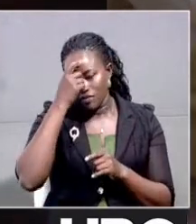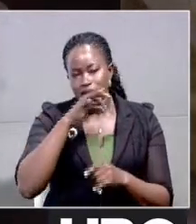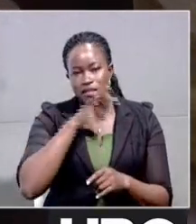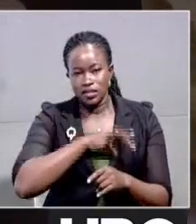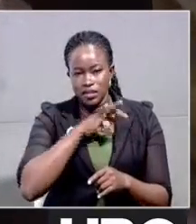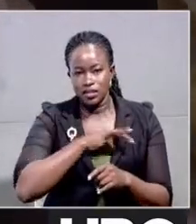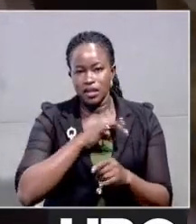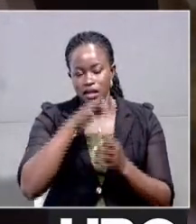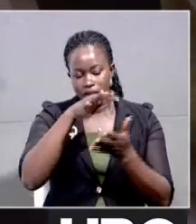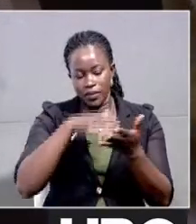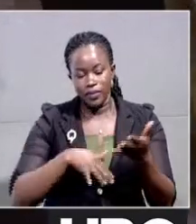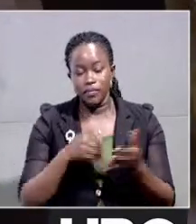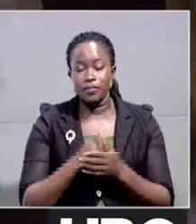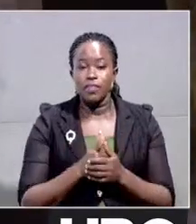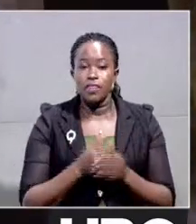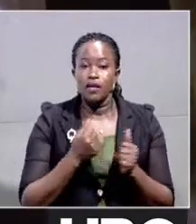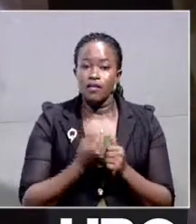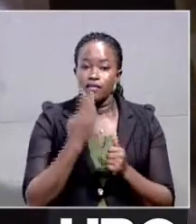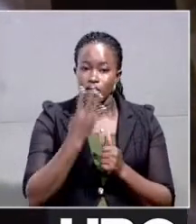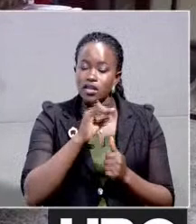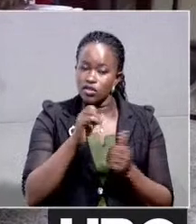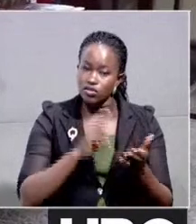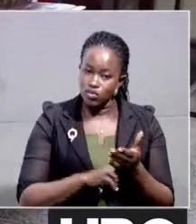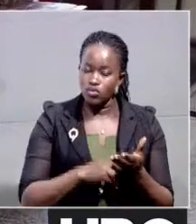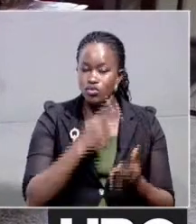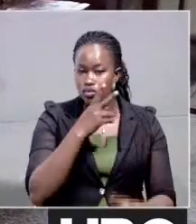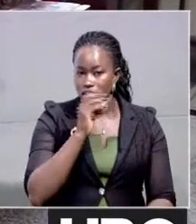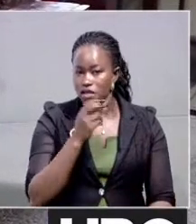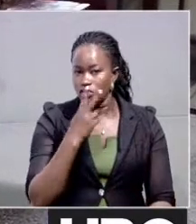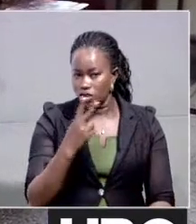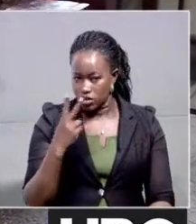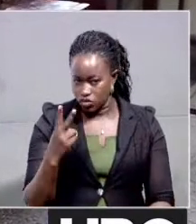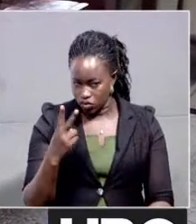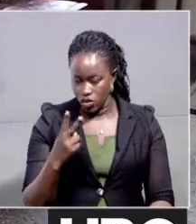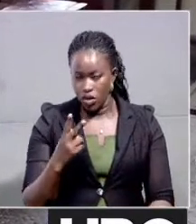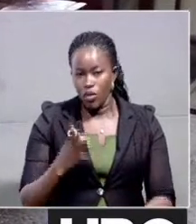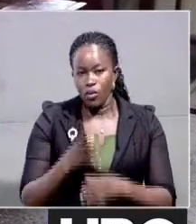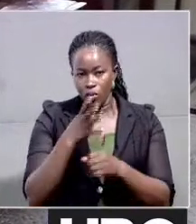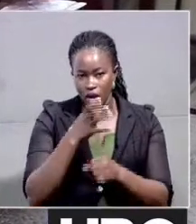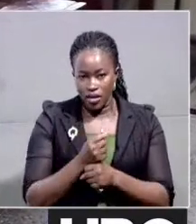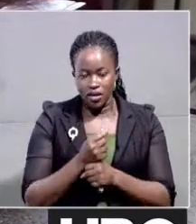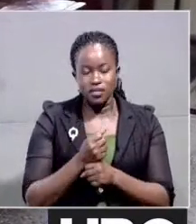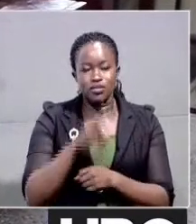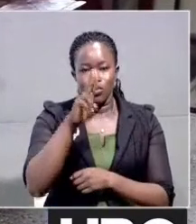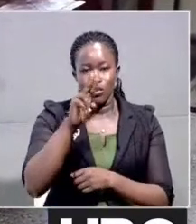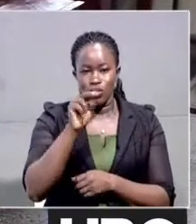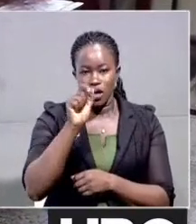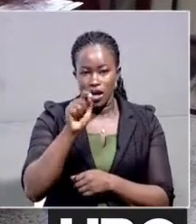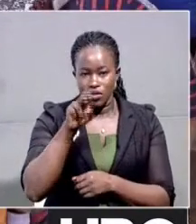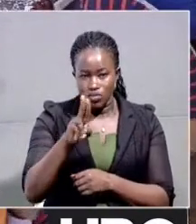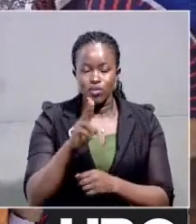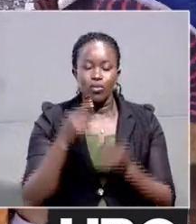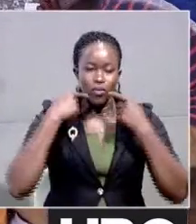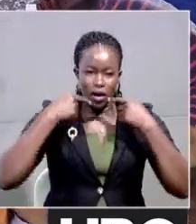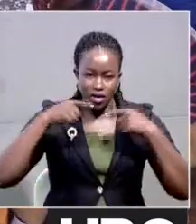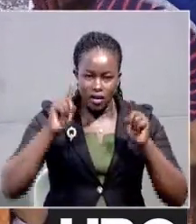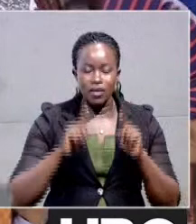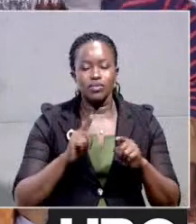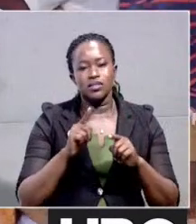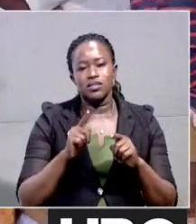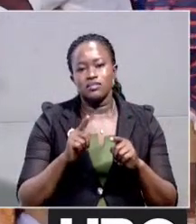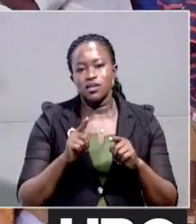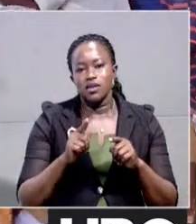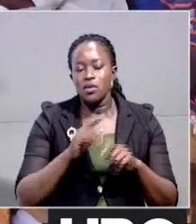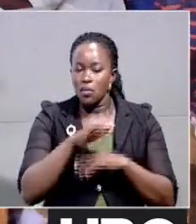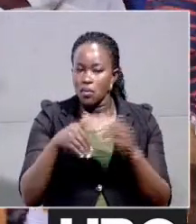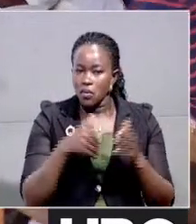On 14th of June 2022, Uganda National Teachers Union announced a sit-down strike for all arts teachers over what it terms